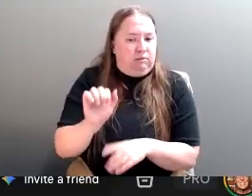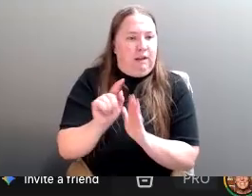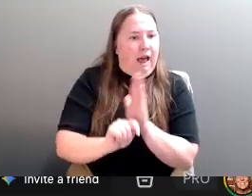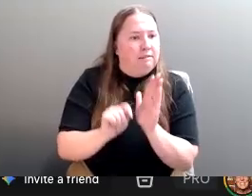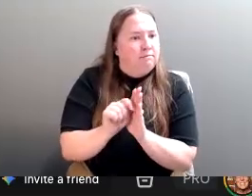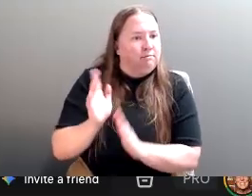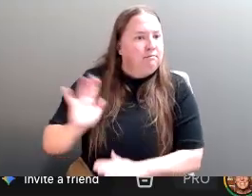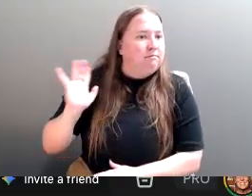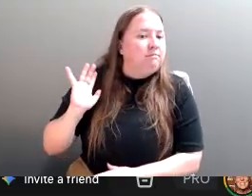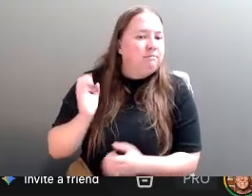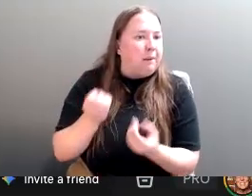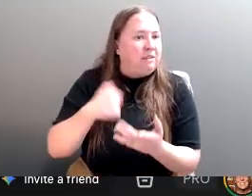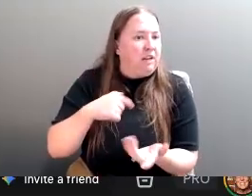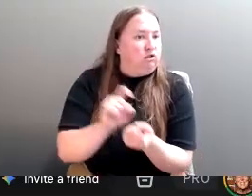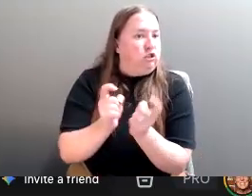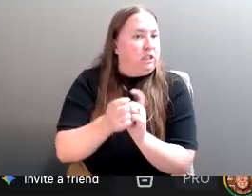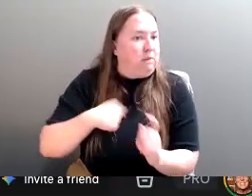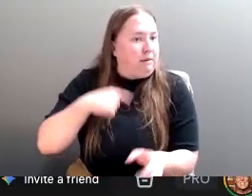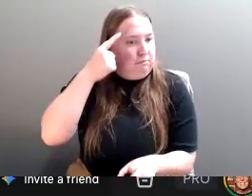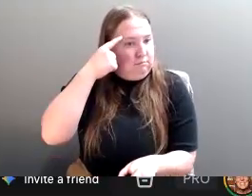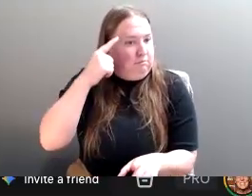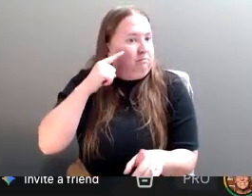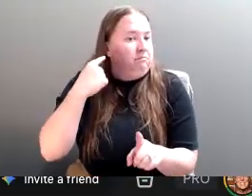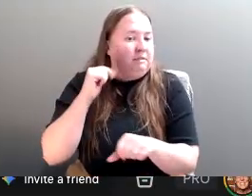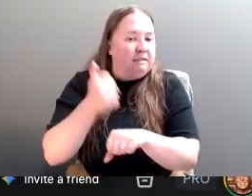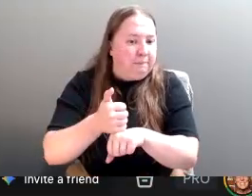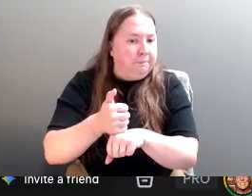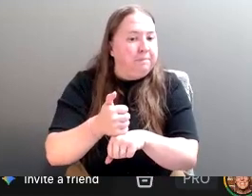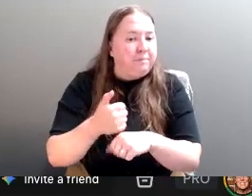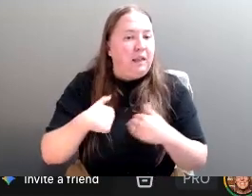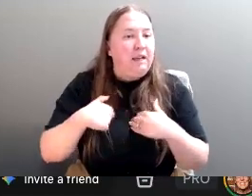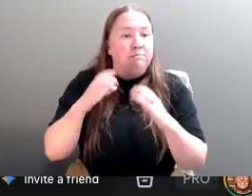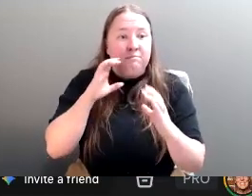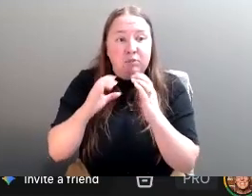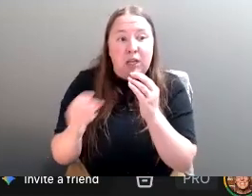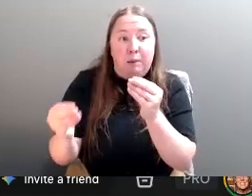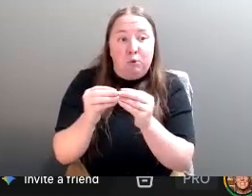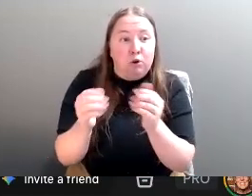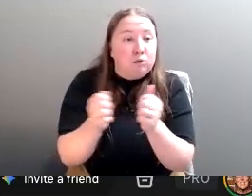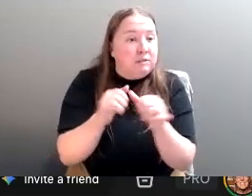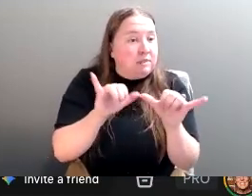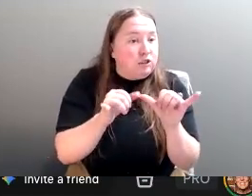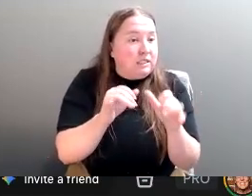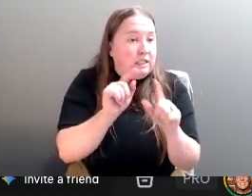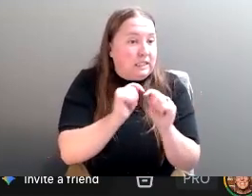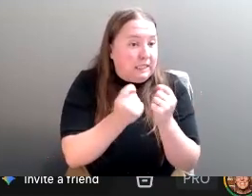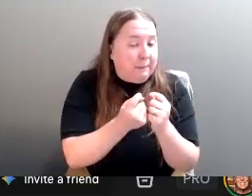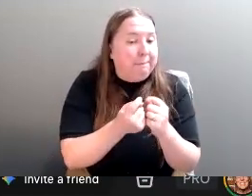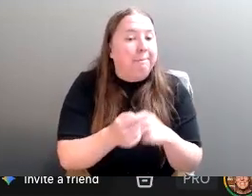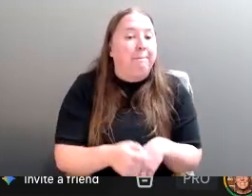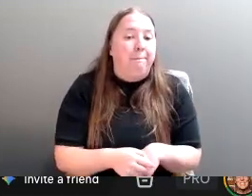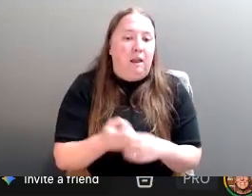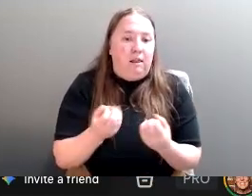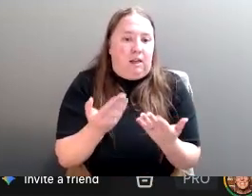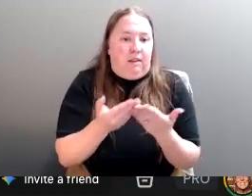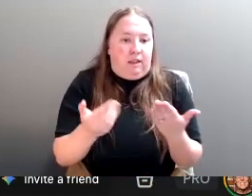because, and how much I've changed with that as well, because I've been able to communicate more with my engineering team. I've been able to, because a lot of things that